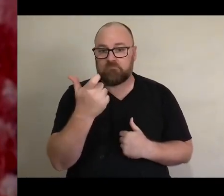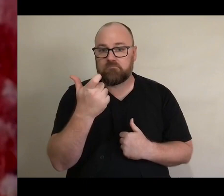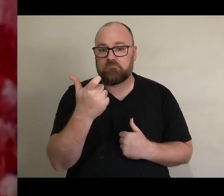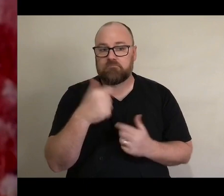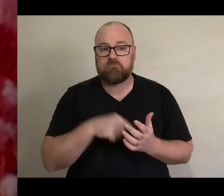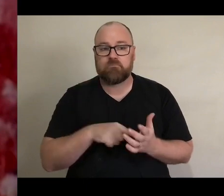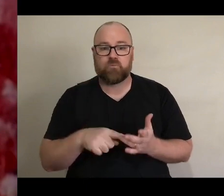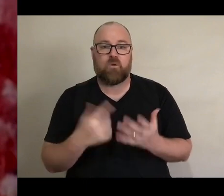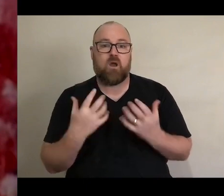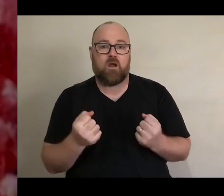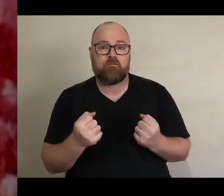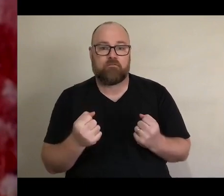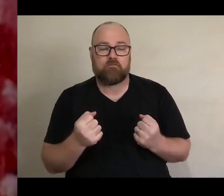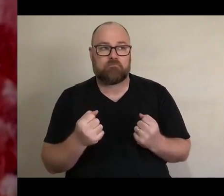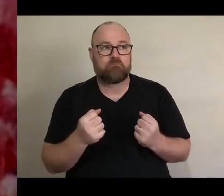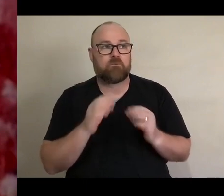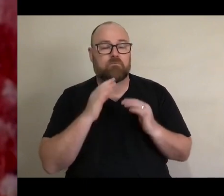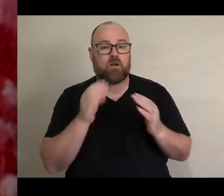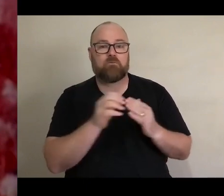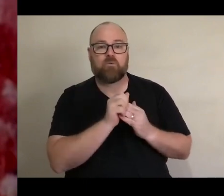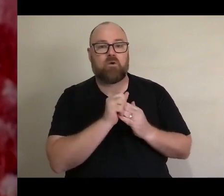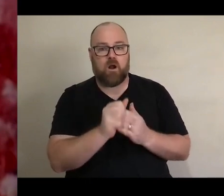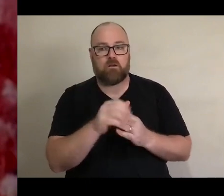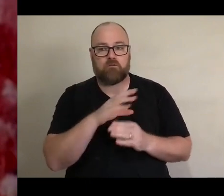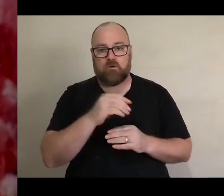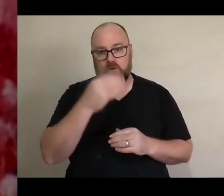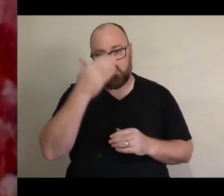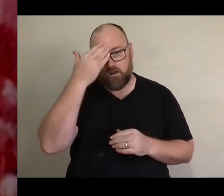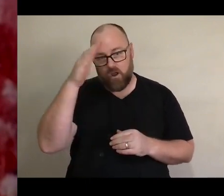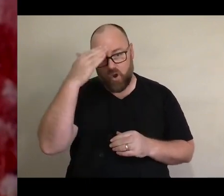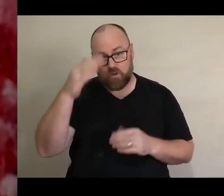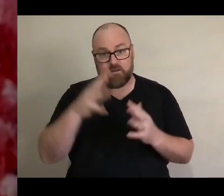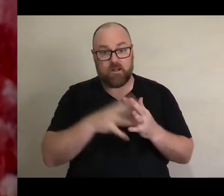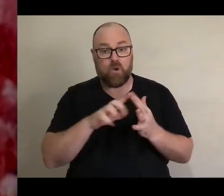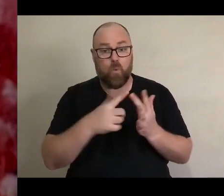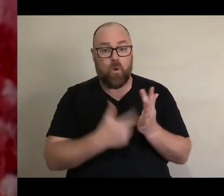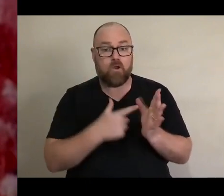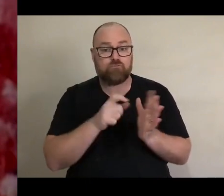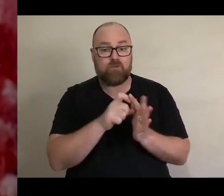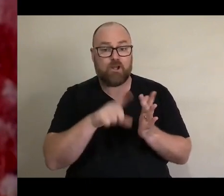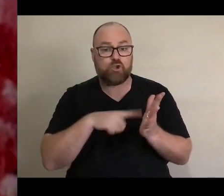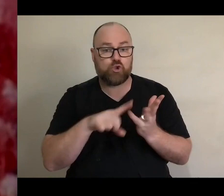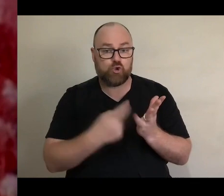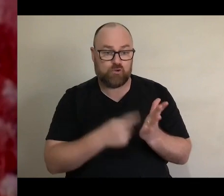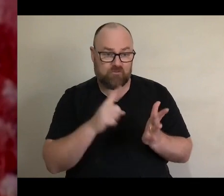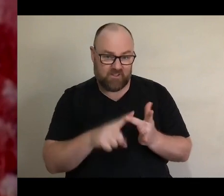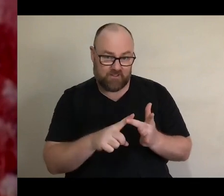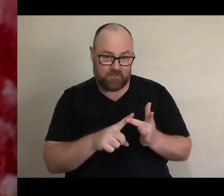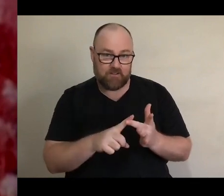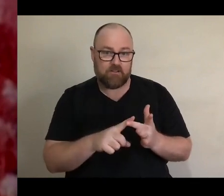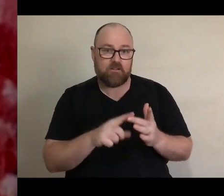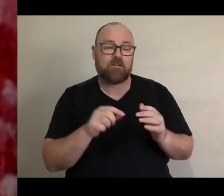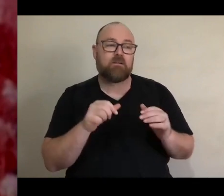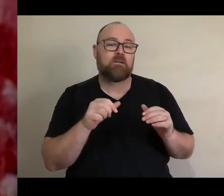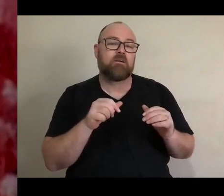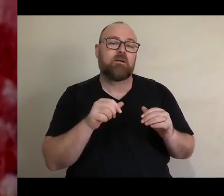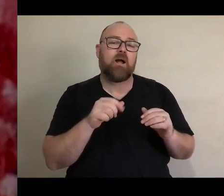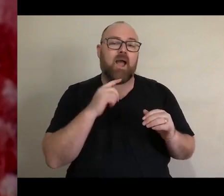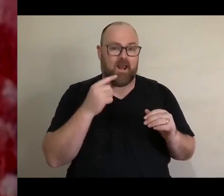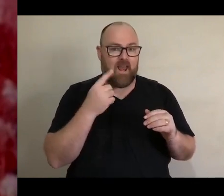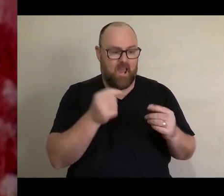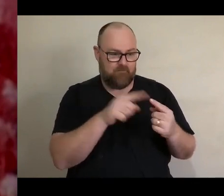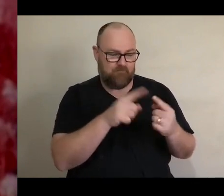wonderful guidance by elders both in Wiradjuri country, and we pay deep respects to Auntie Cheryl Penrith, Uncle James